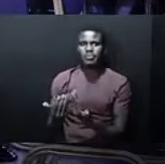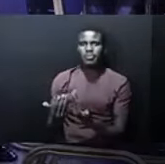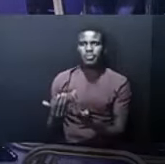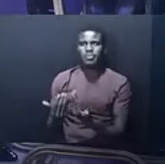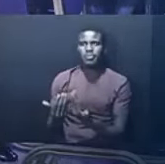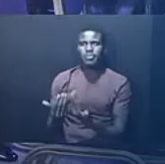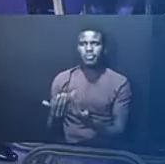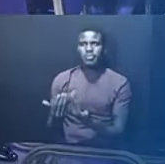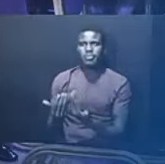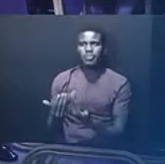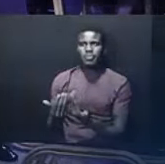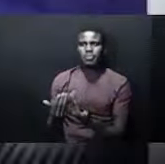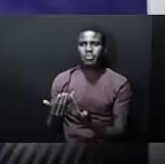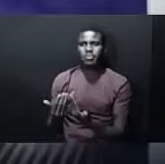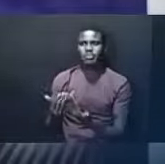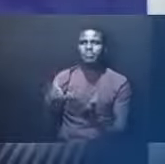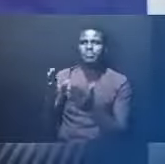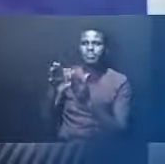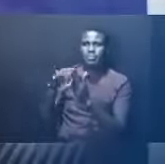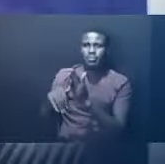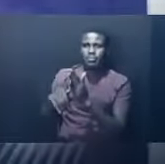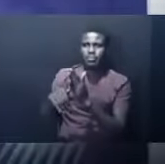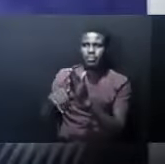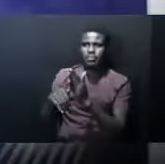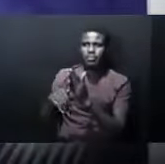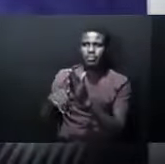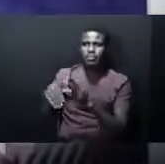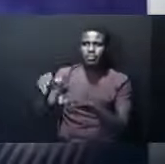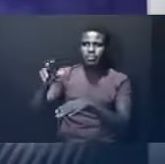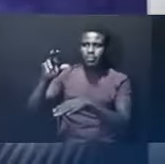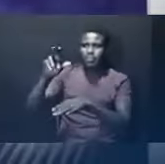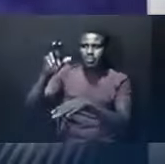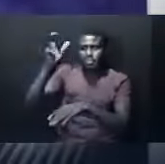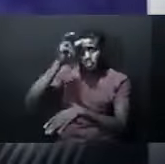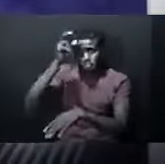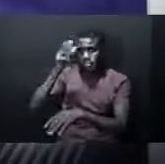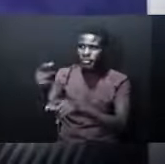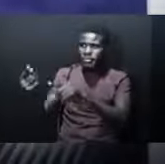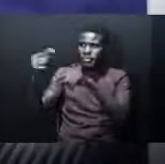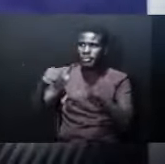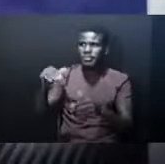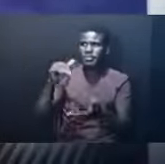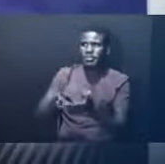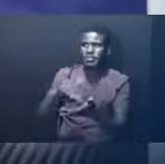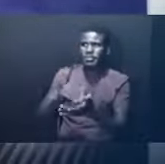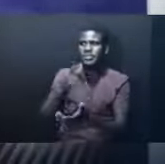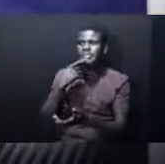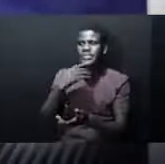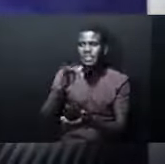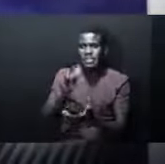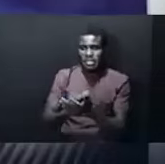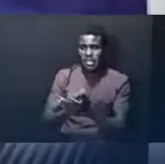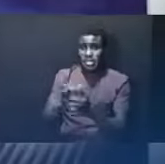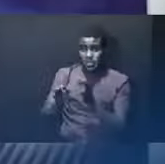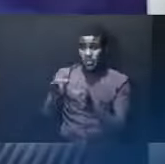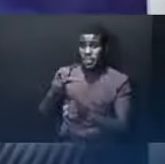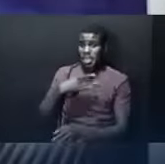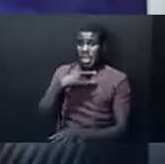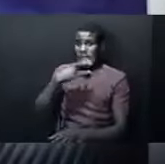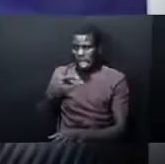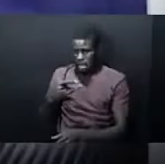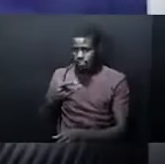then Satan came back again. And then he says that, if you like, let me touch his body